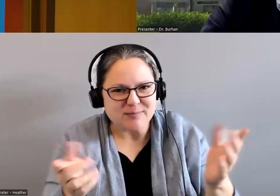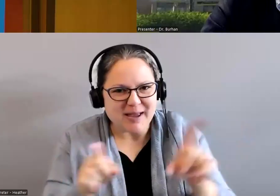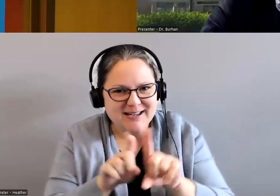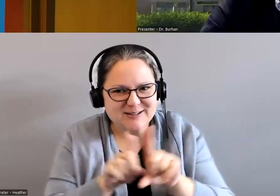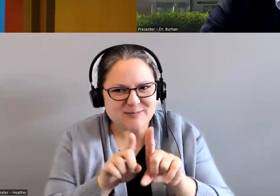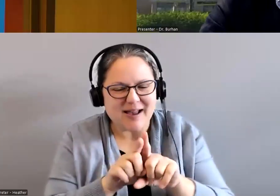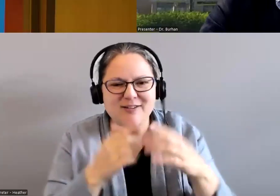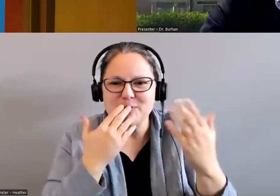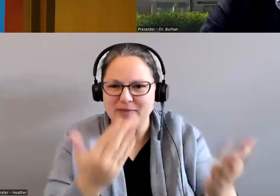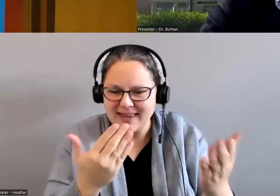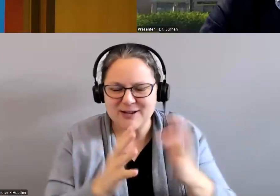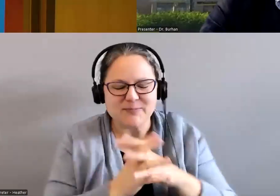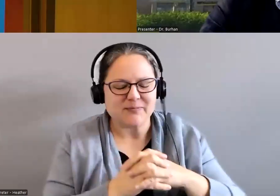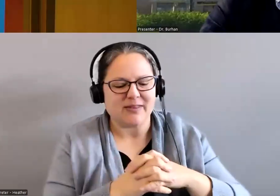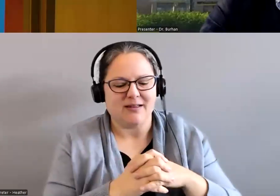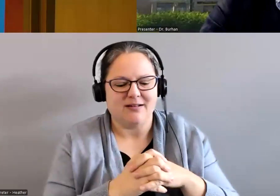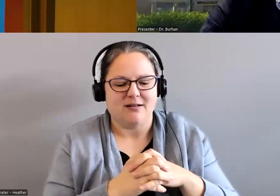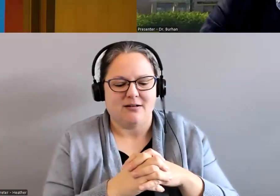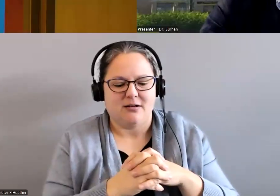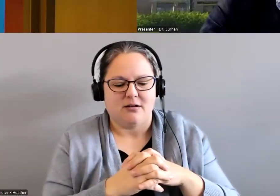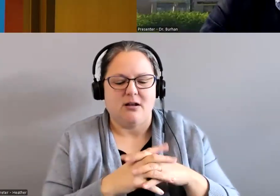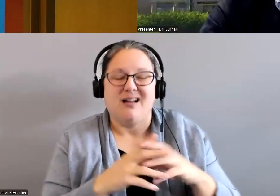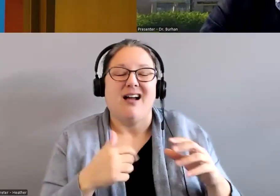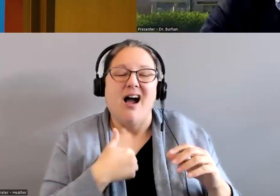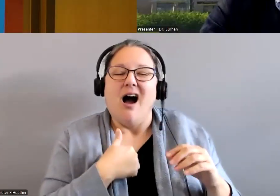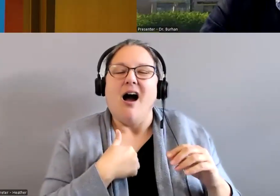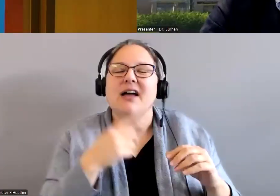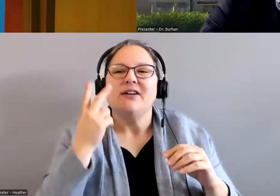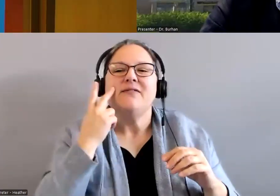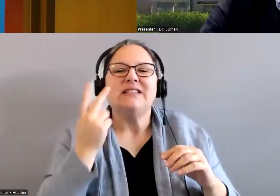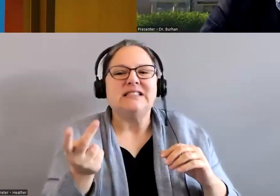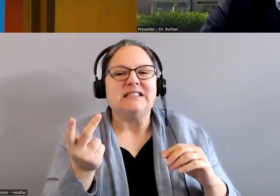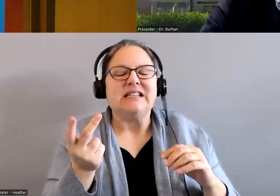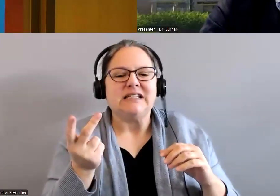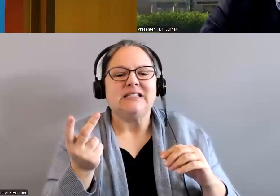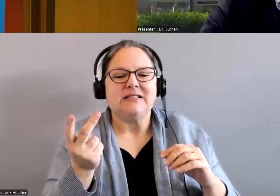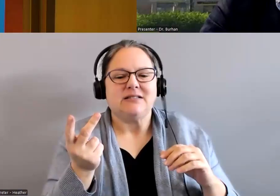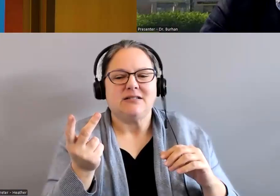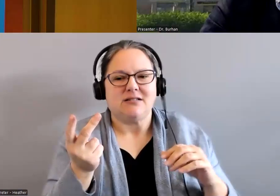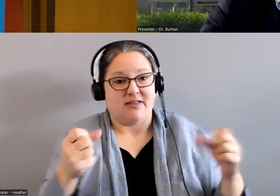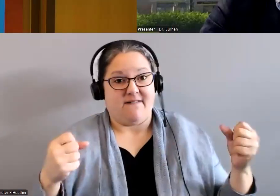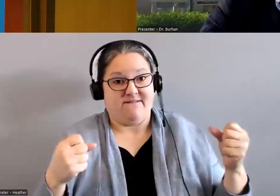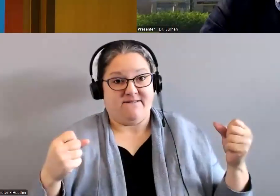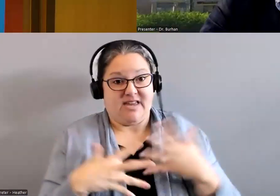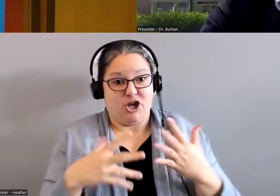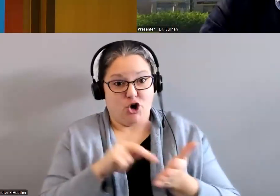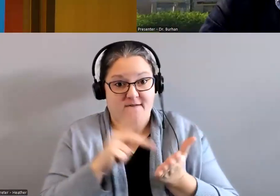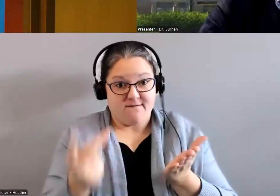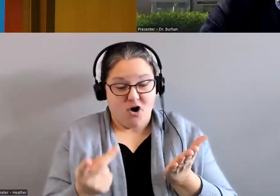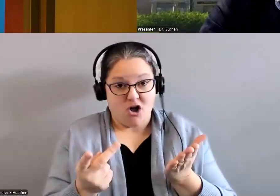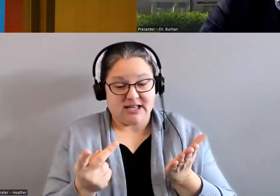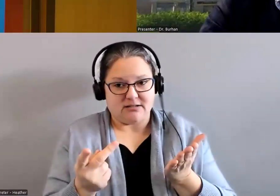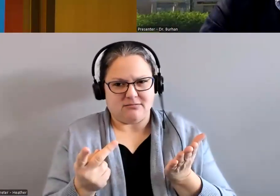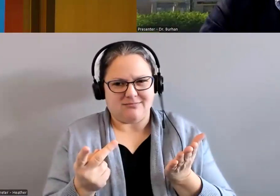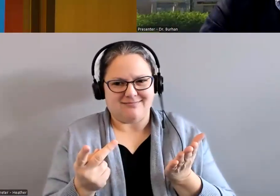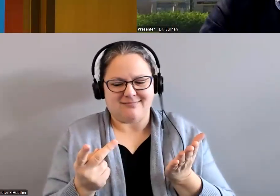appreciate. So yeah, I mean, I think I've seen it like a lot of us in geriatric psychiatry. Fear of falling is it's